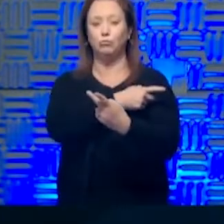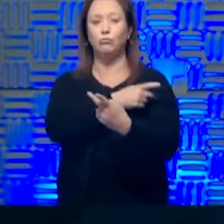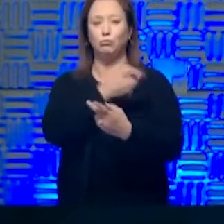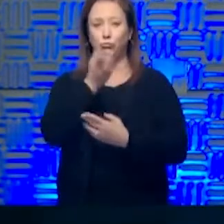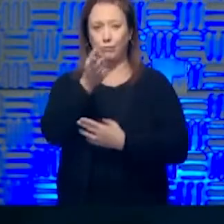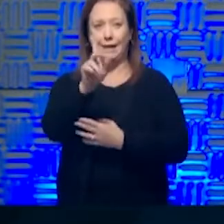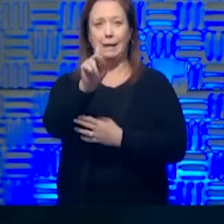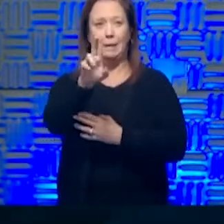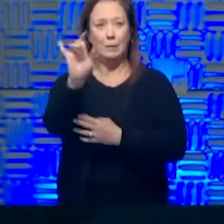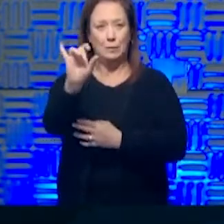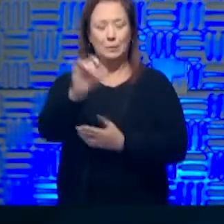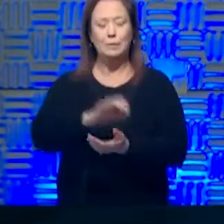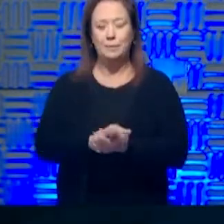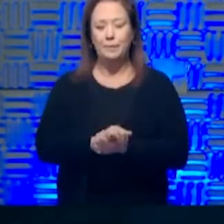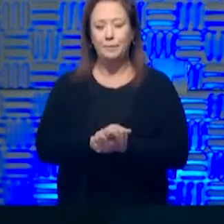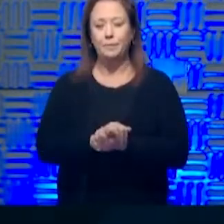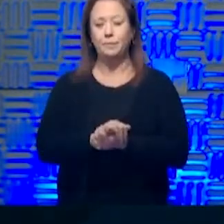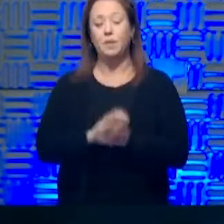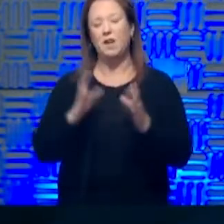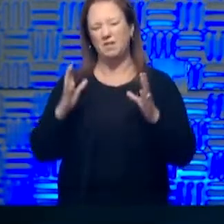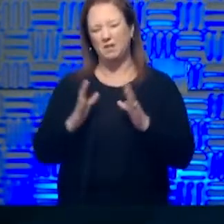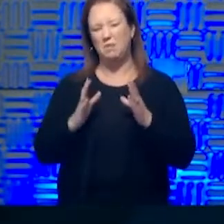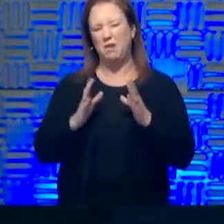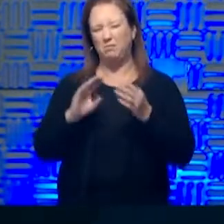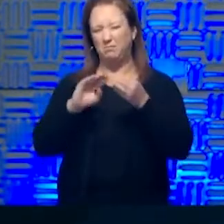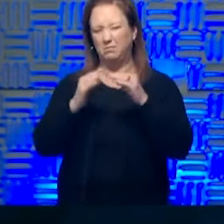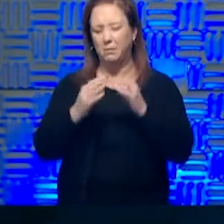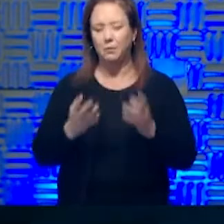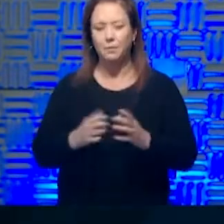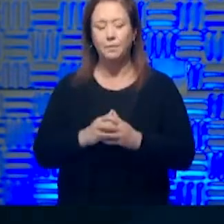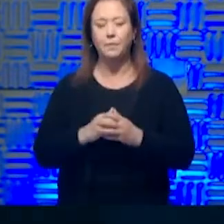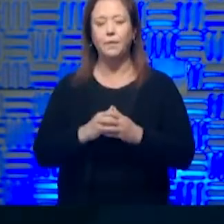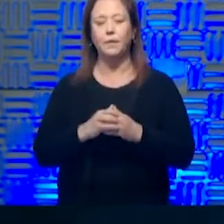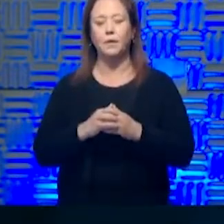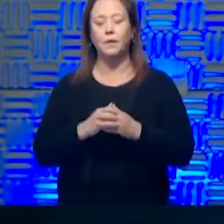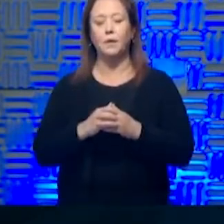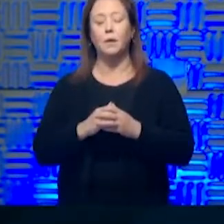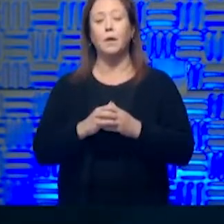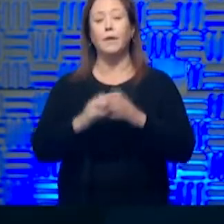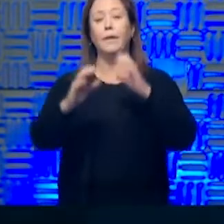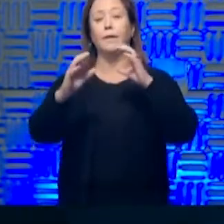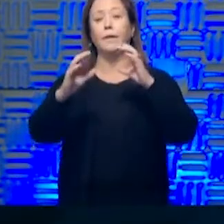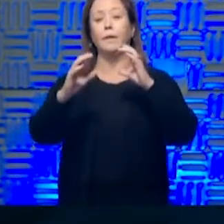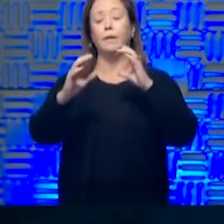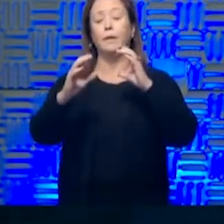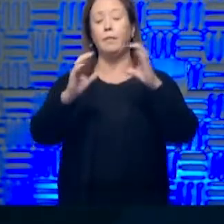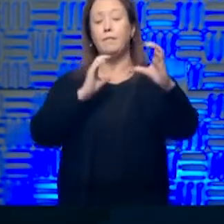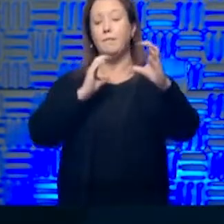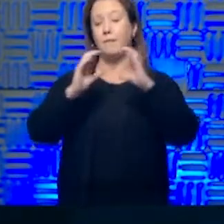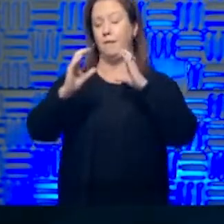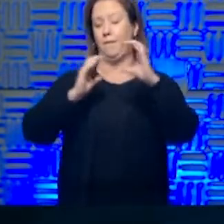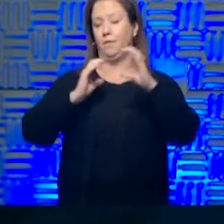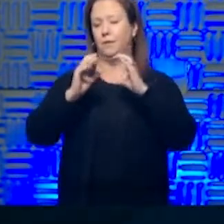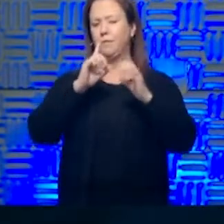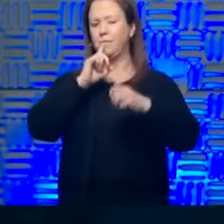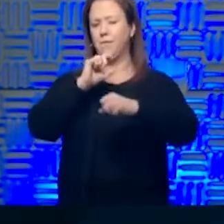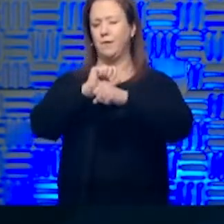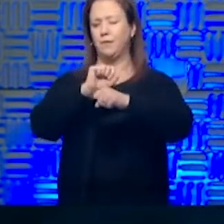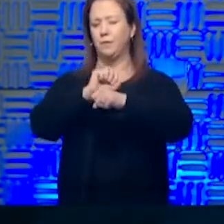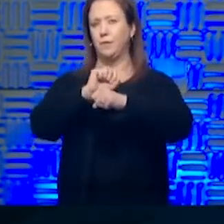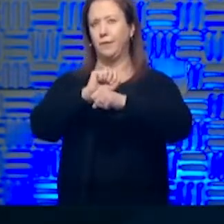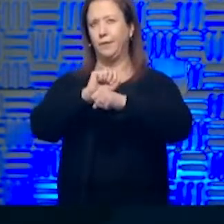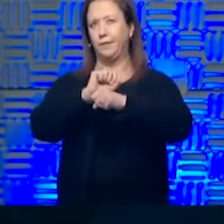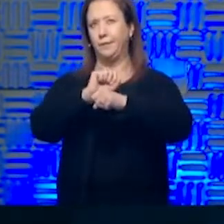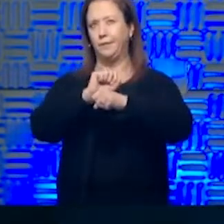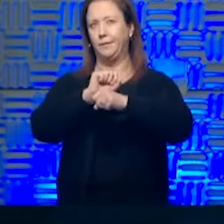there as well, but on a small scale. The conversation actually